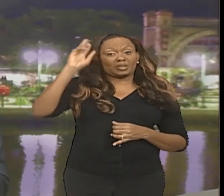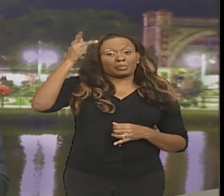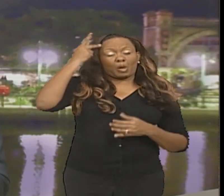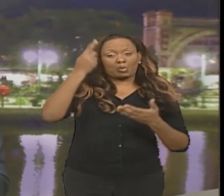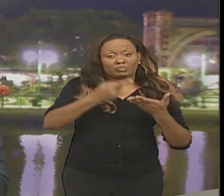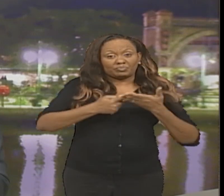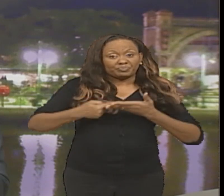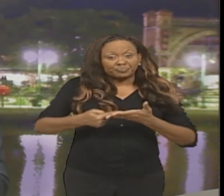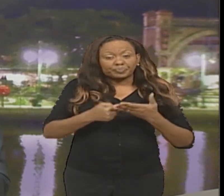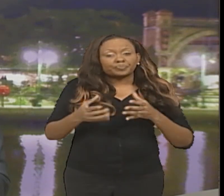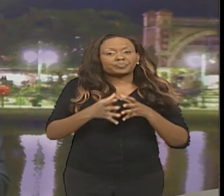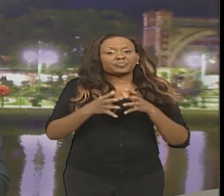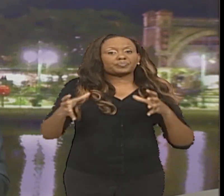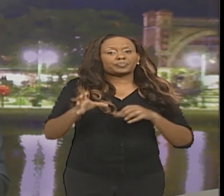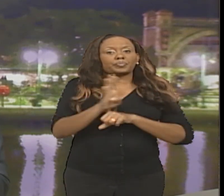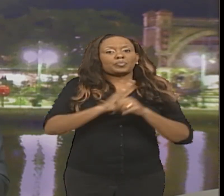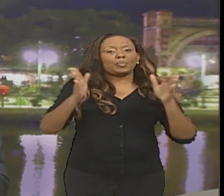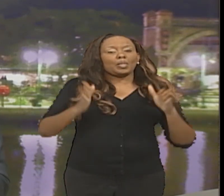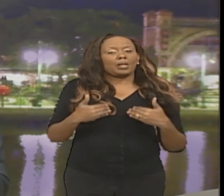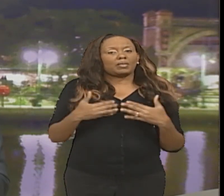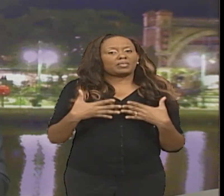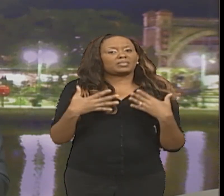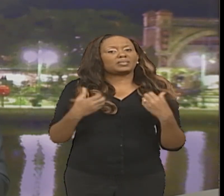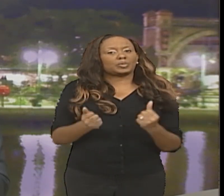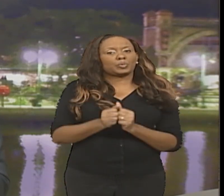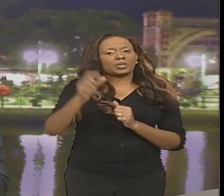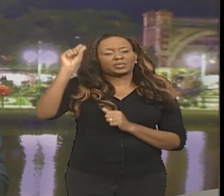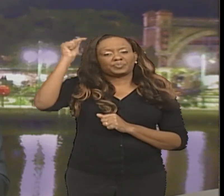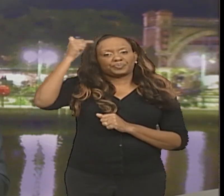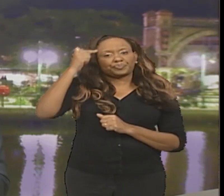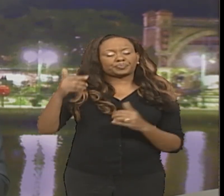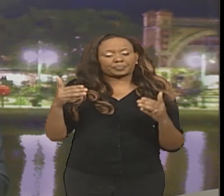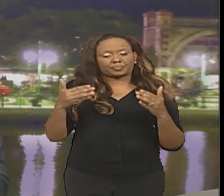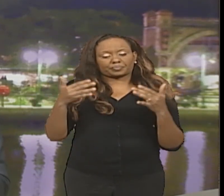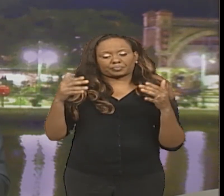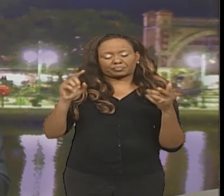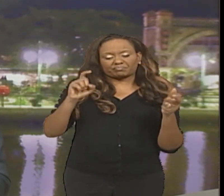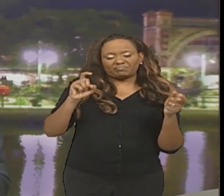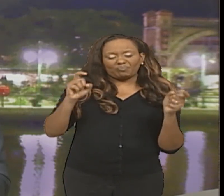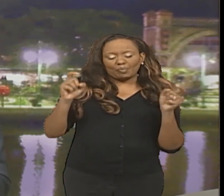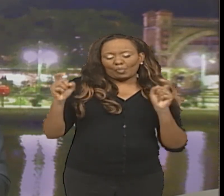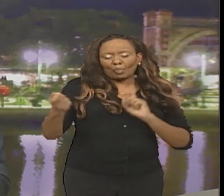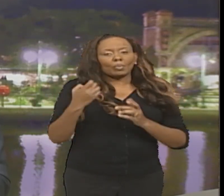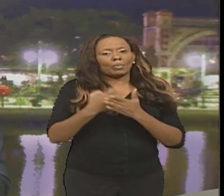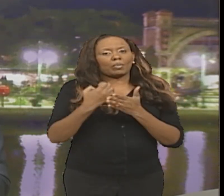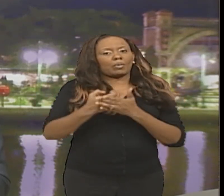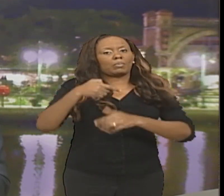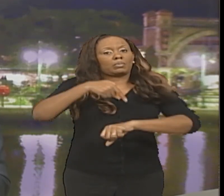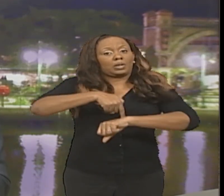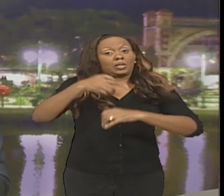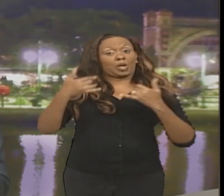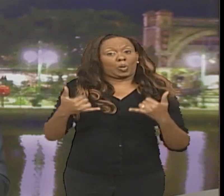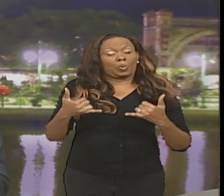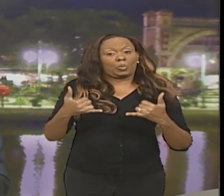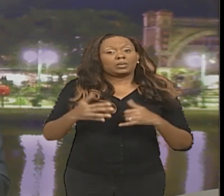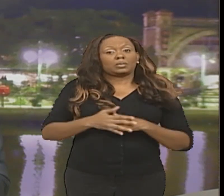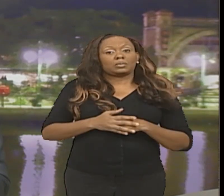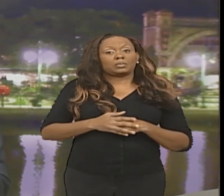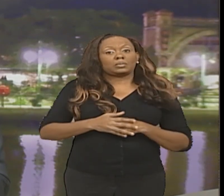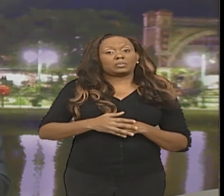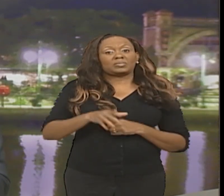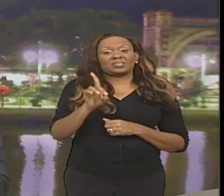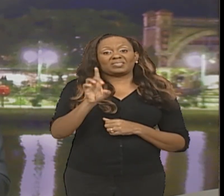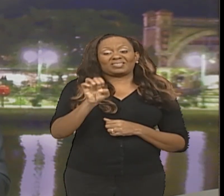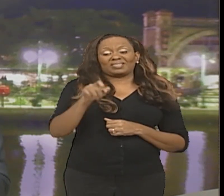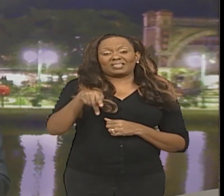large majority of Barbadians have confidence in the government in navigating Barbados' recovery. These were the words of Deputy President of the Senate,